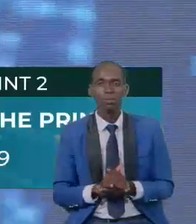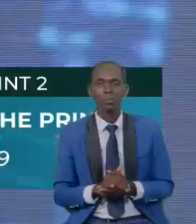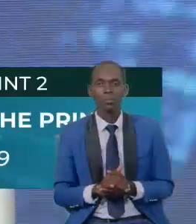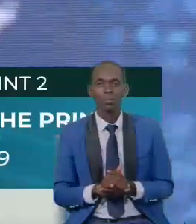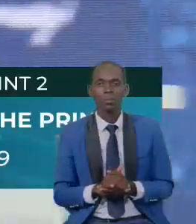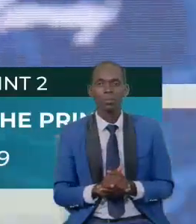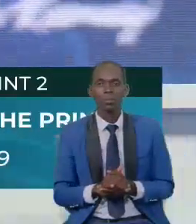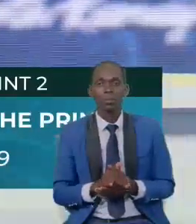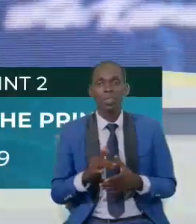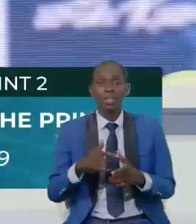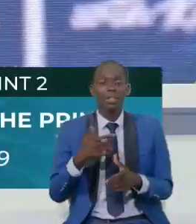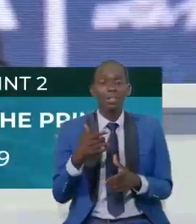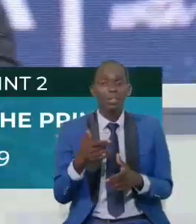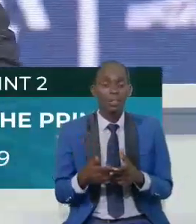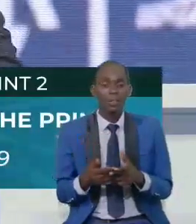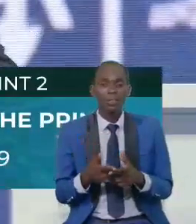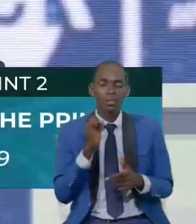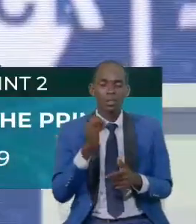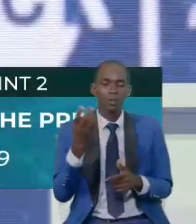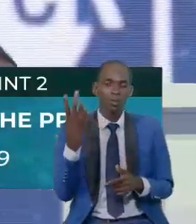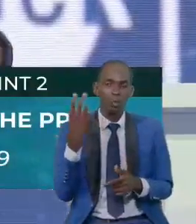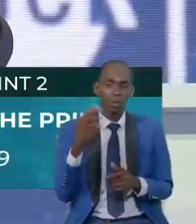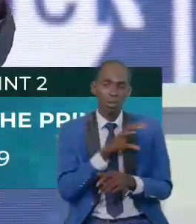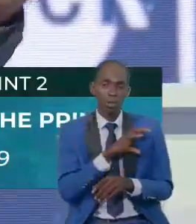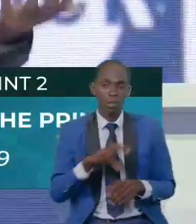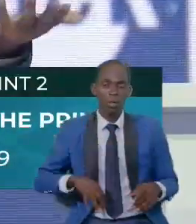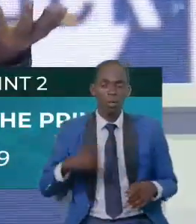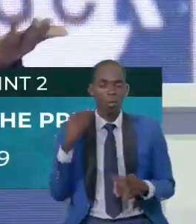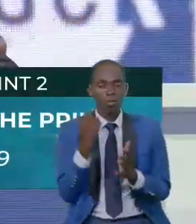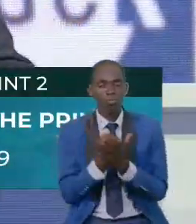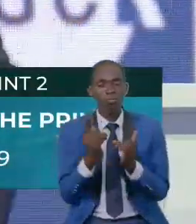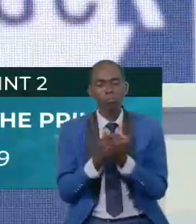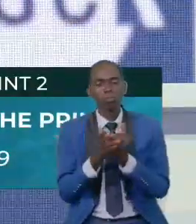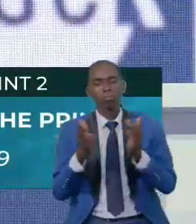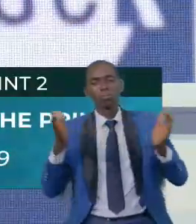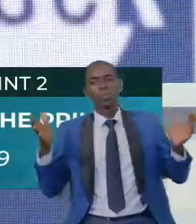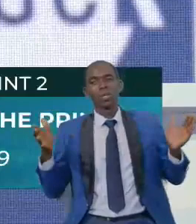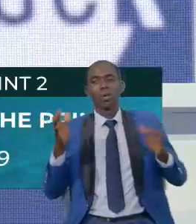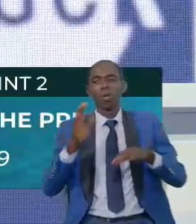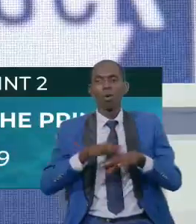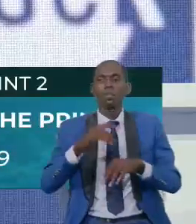Then he was crucified on the cross for our sin.